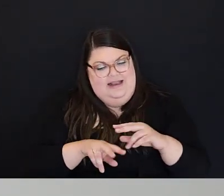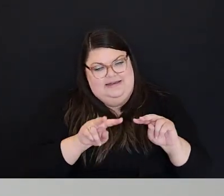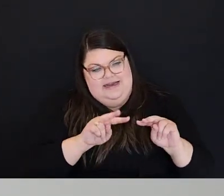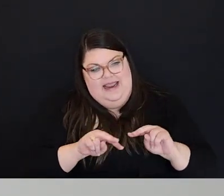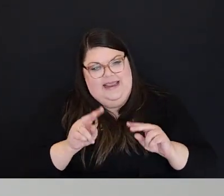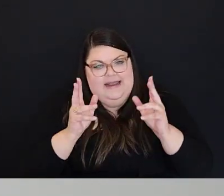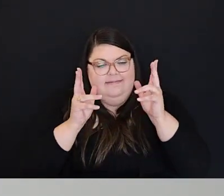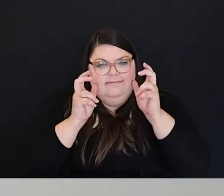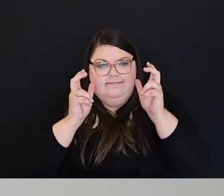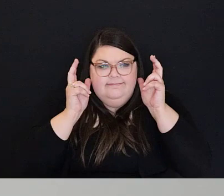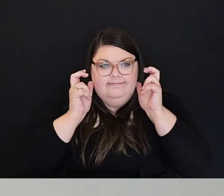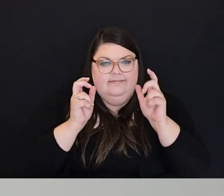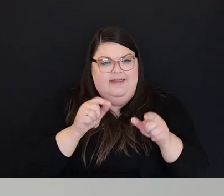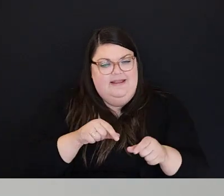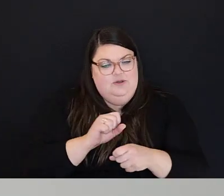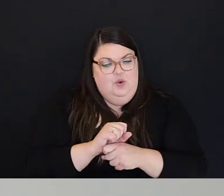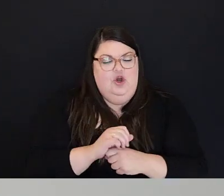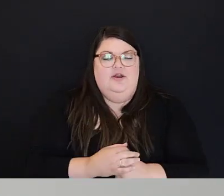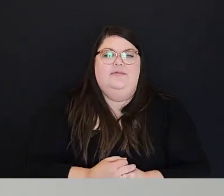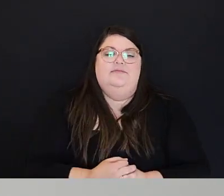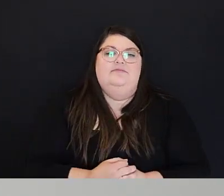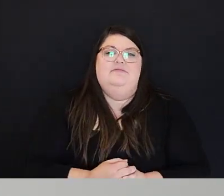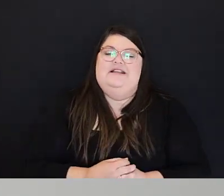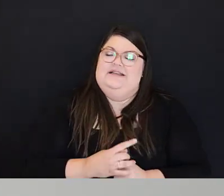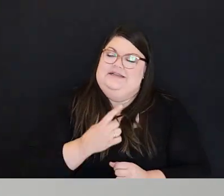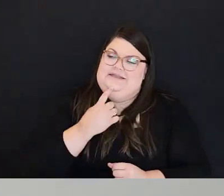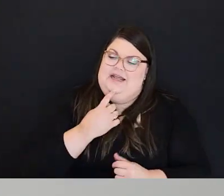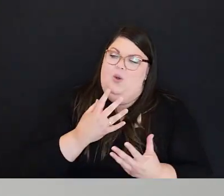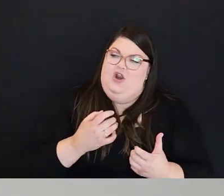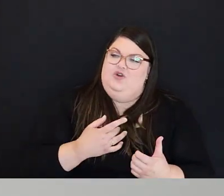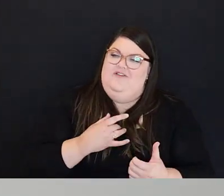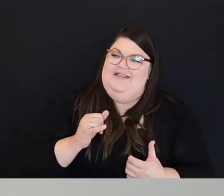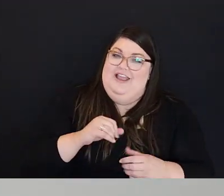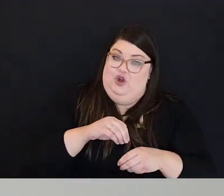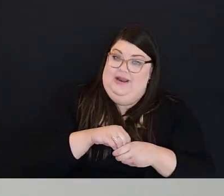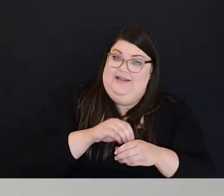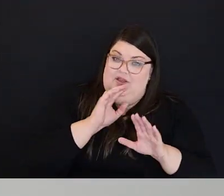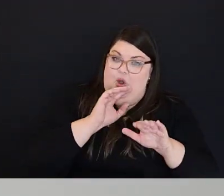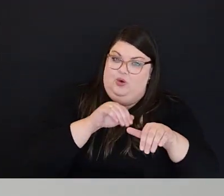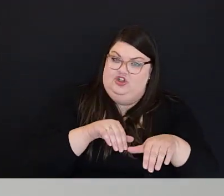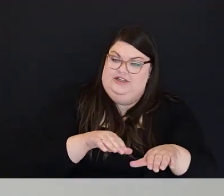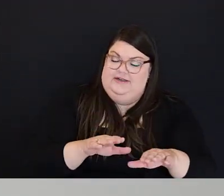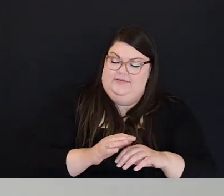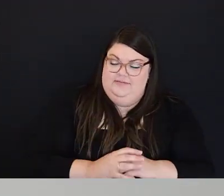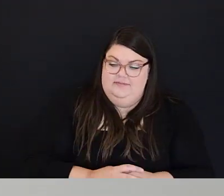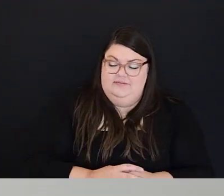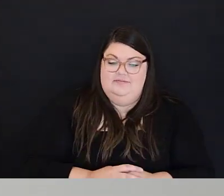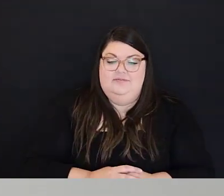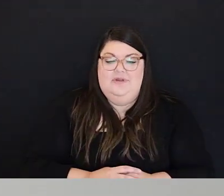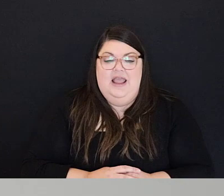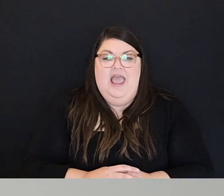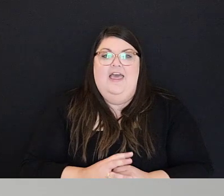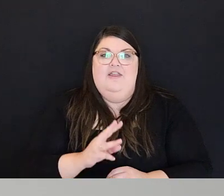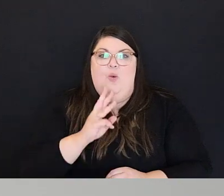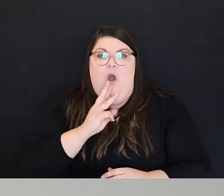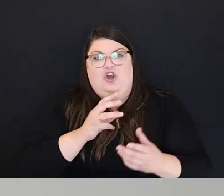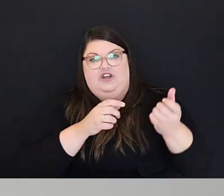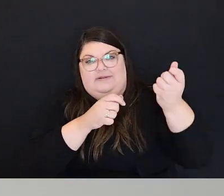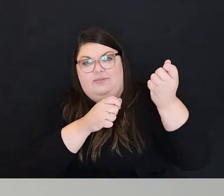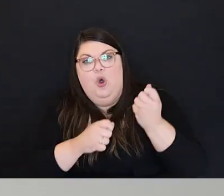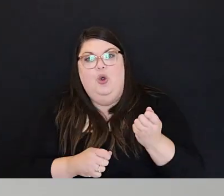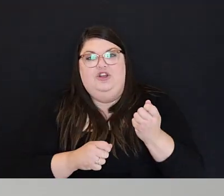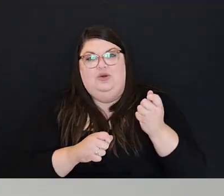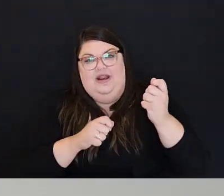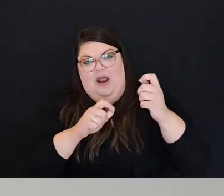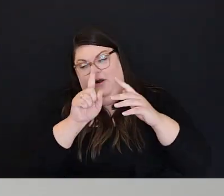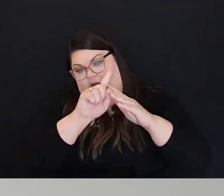work. And I said, I want it to feel like you're in the ocean and the water has pulled you down and chewed